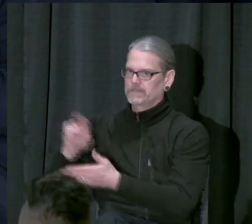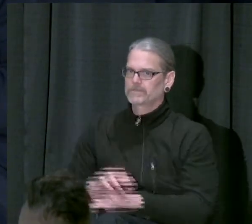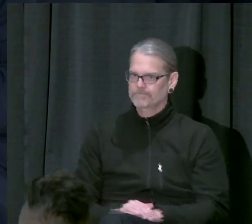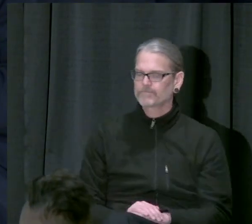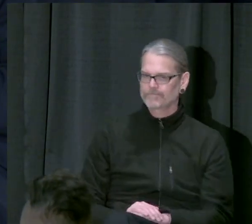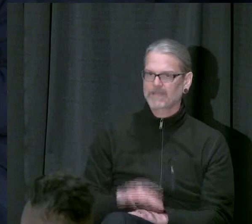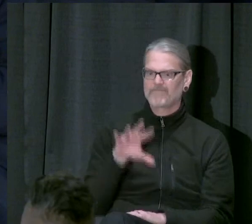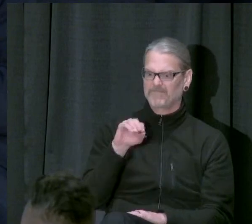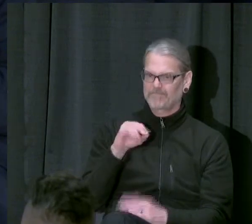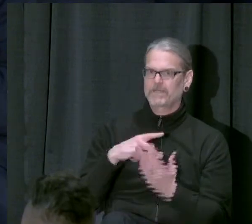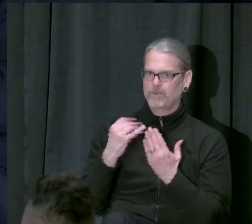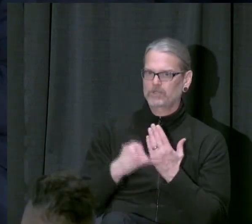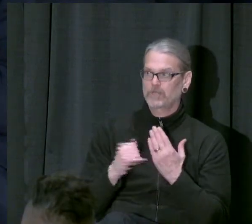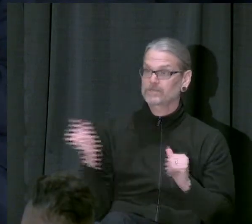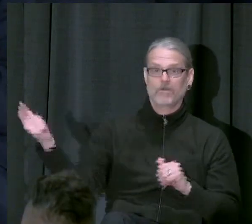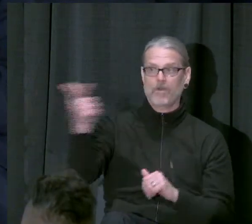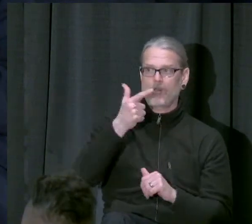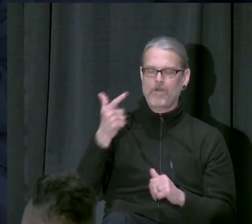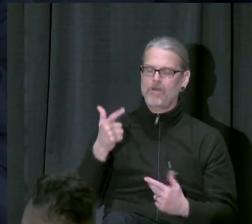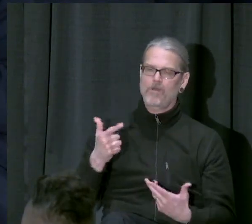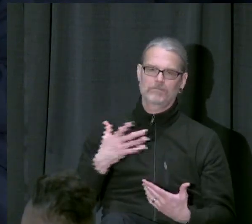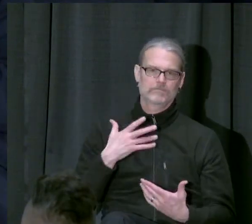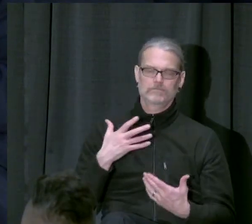And everybody likes it. It's